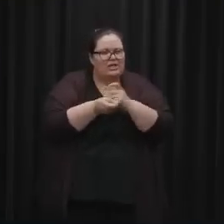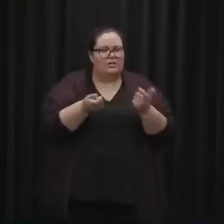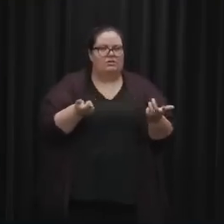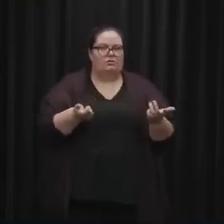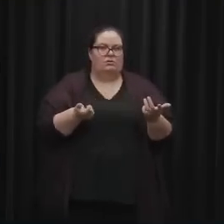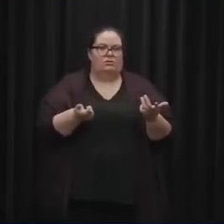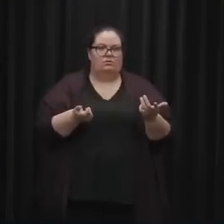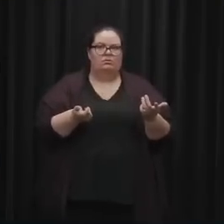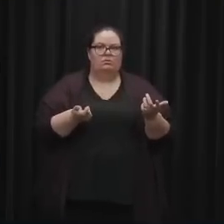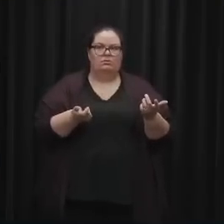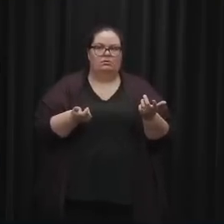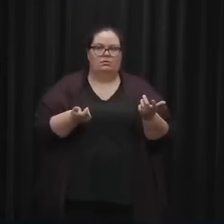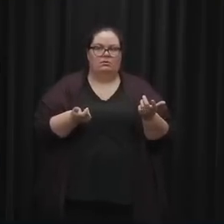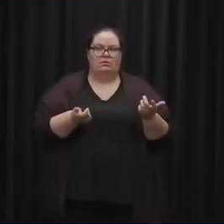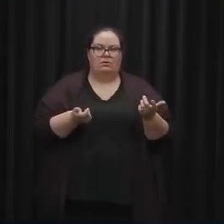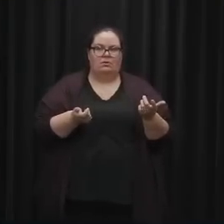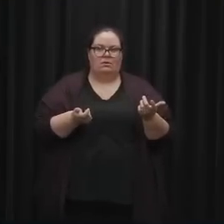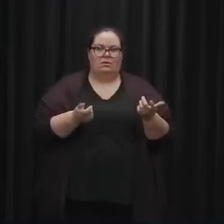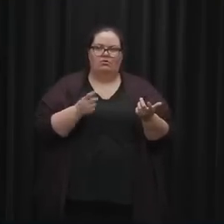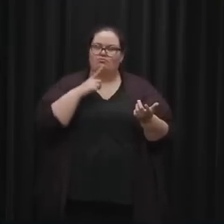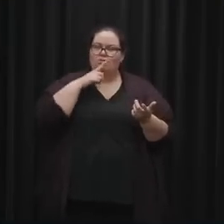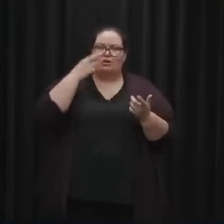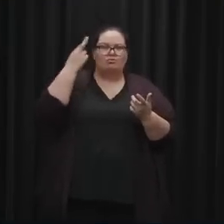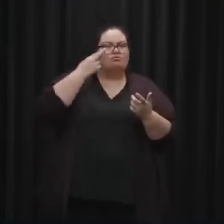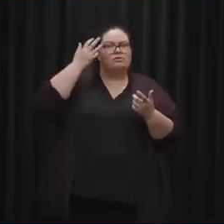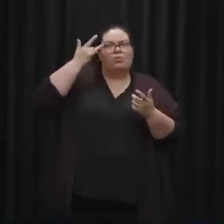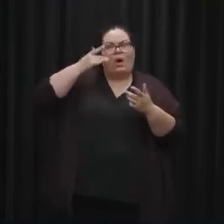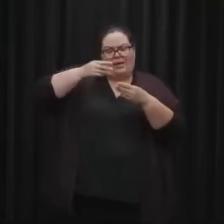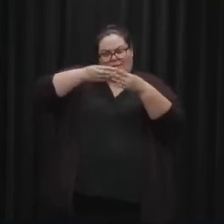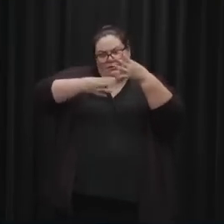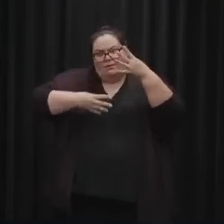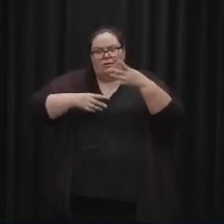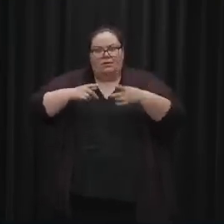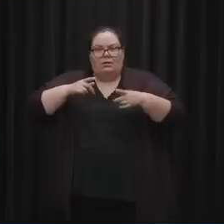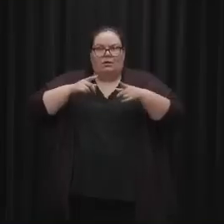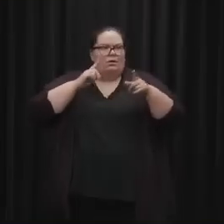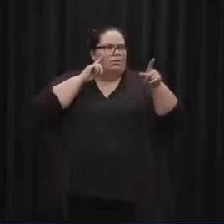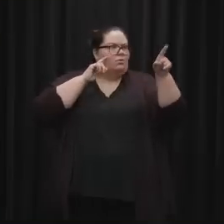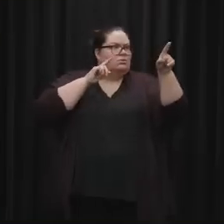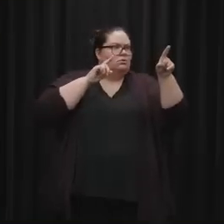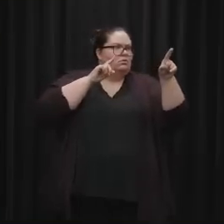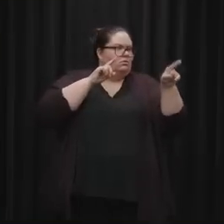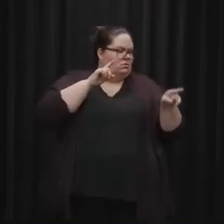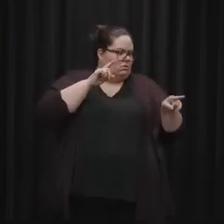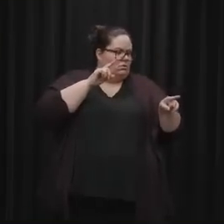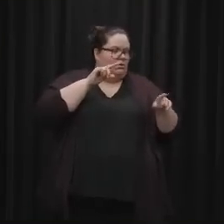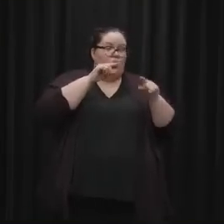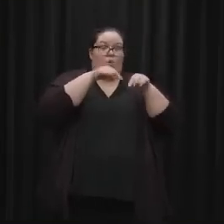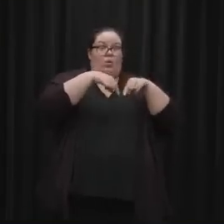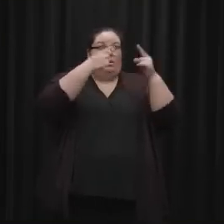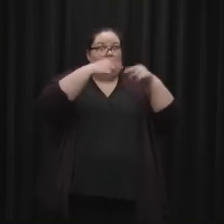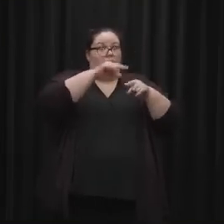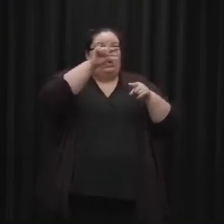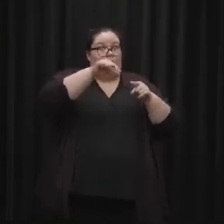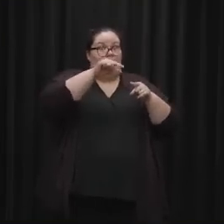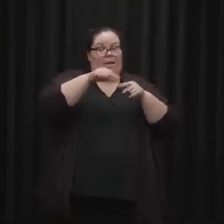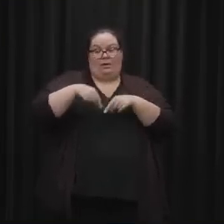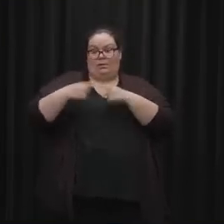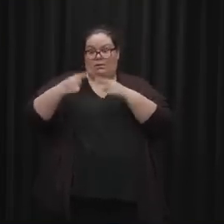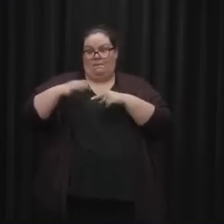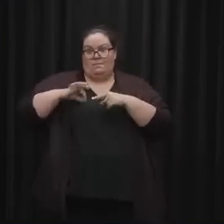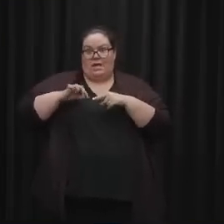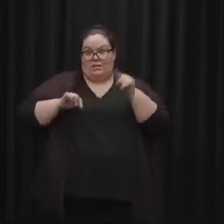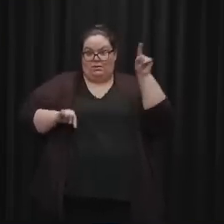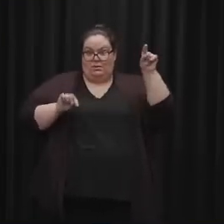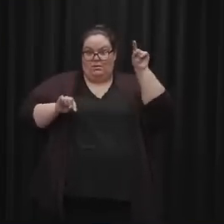the intensity is so close. So there are a number of things that are changed immediately around us right now, particularly with the Quebec border, even across the main borders.